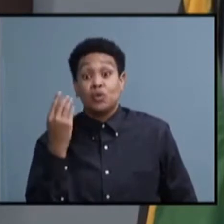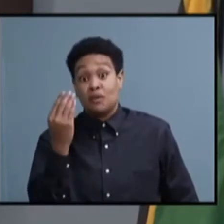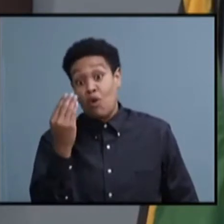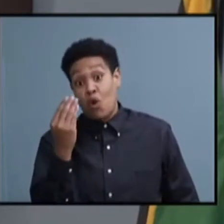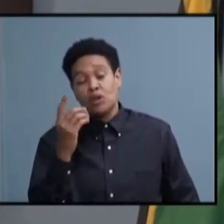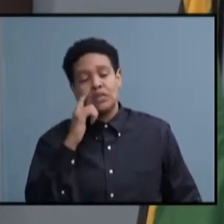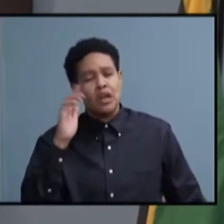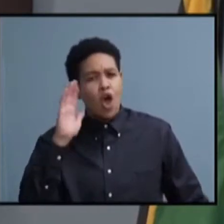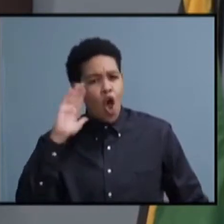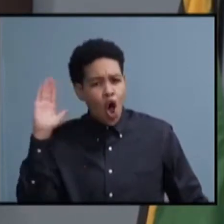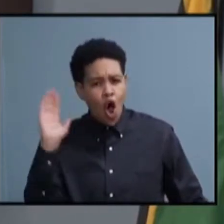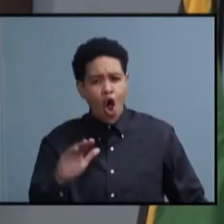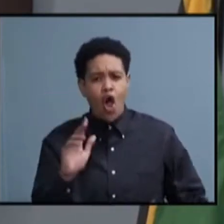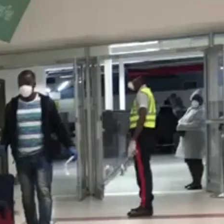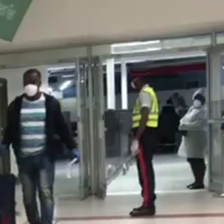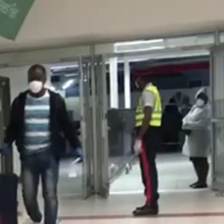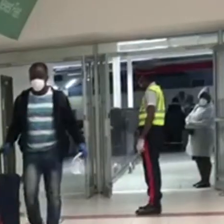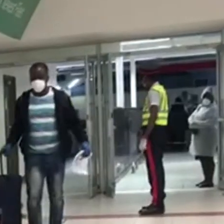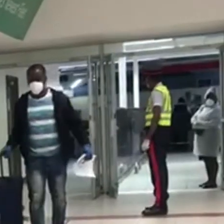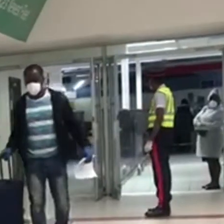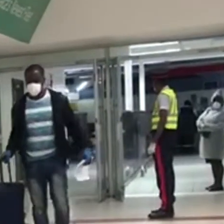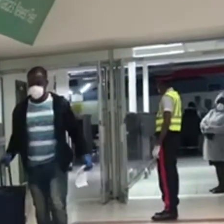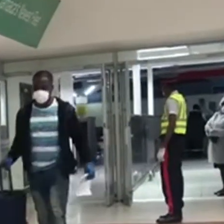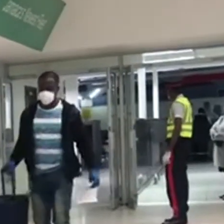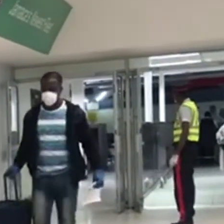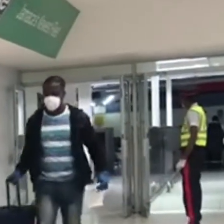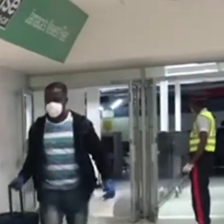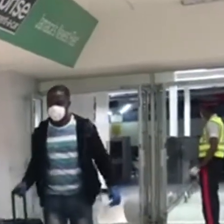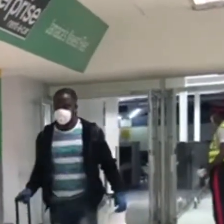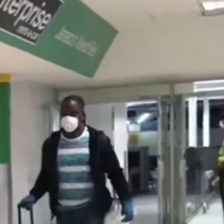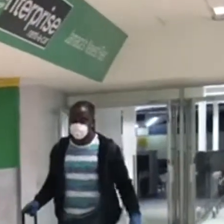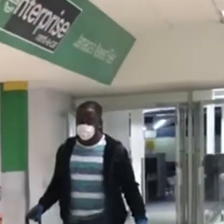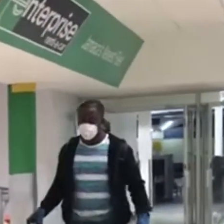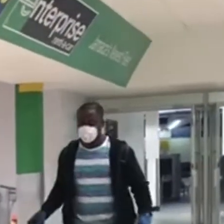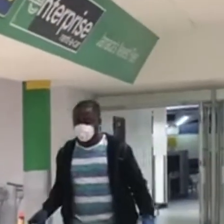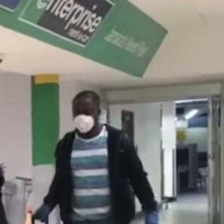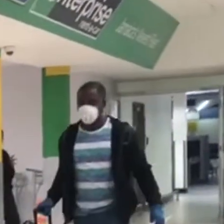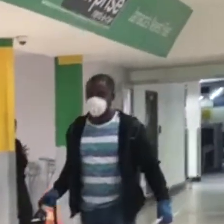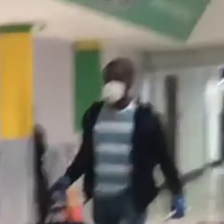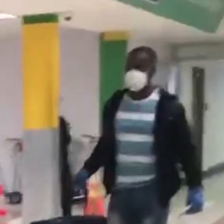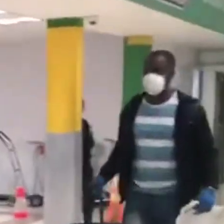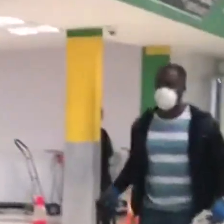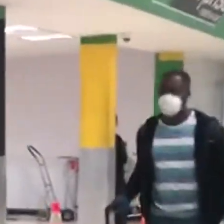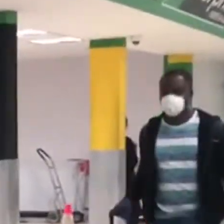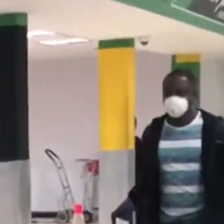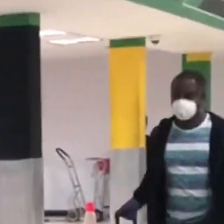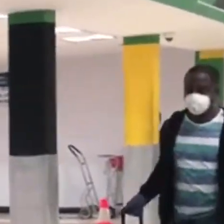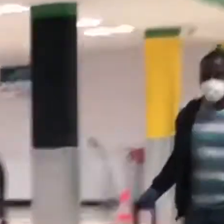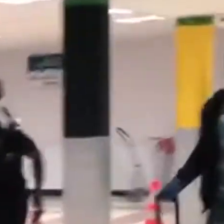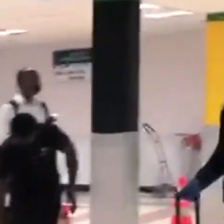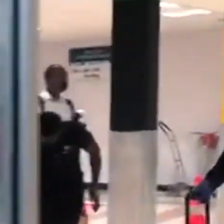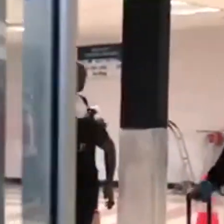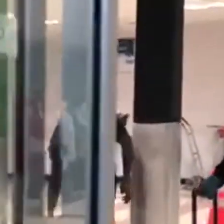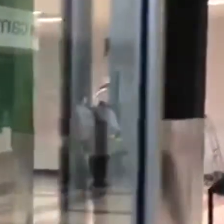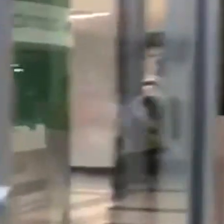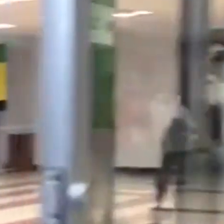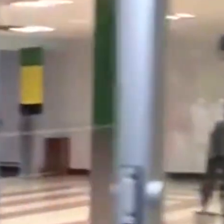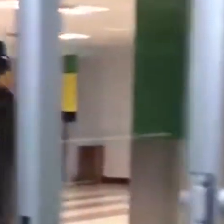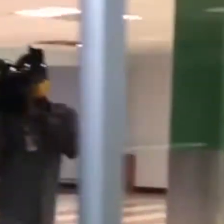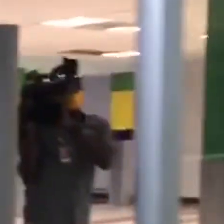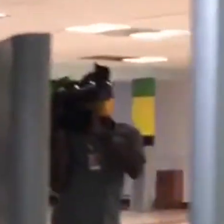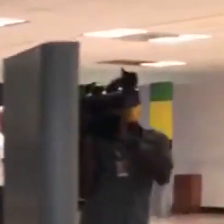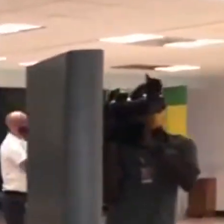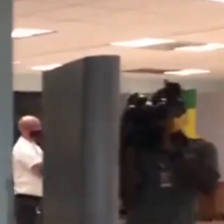as of June 1, Jamaicans overseas will be allowed to return home and the borders will reopen on June